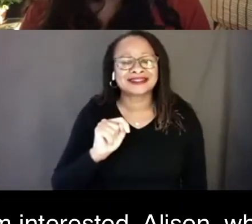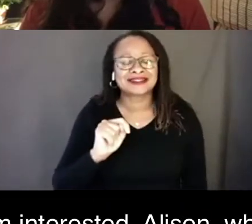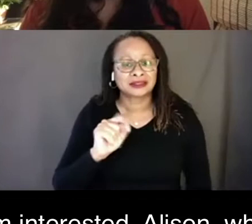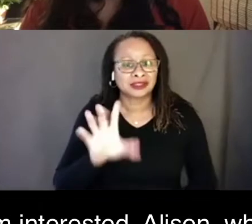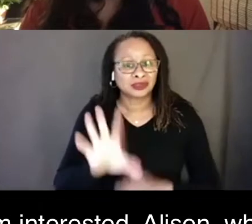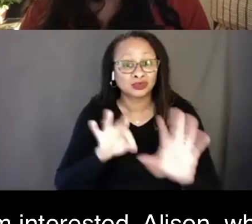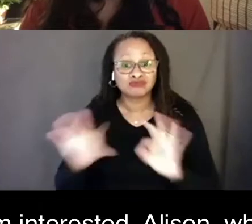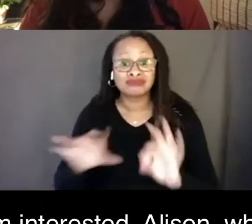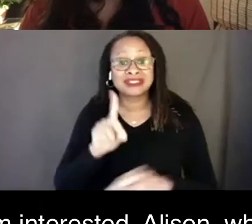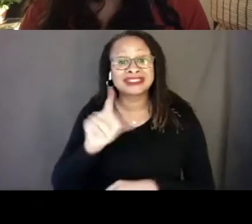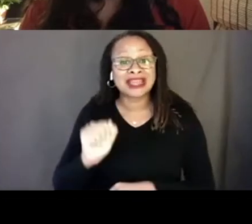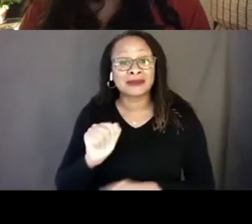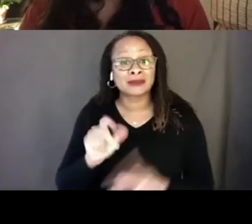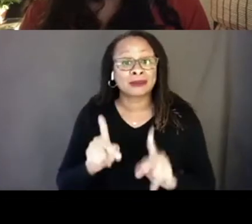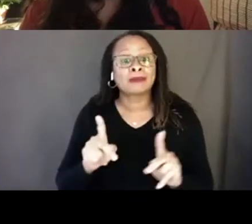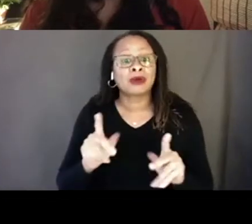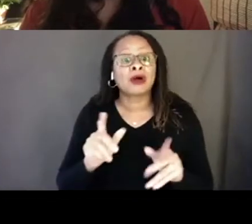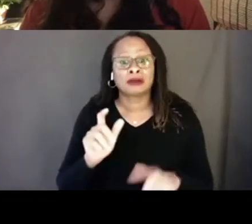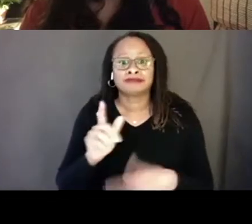mentioned before about